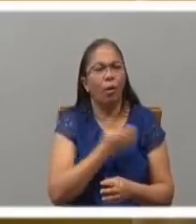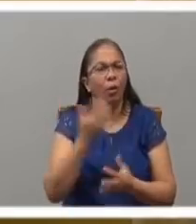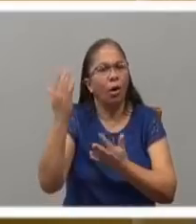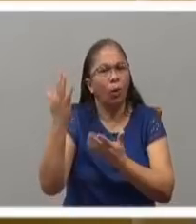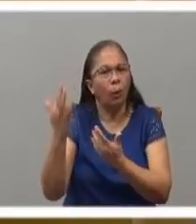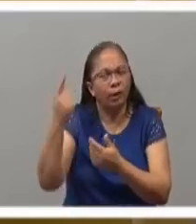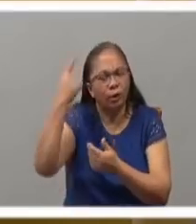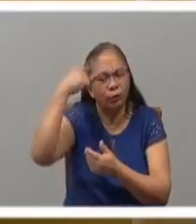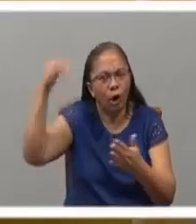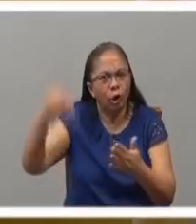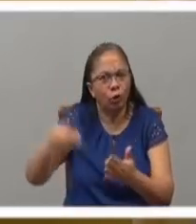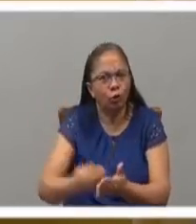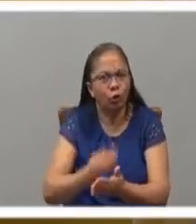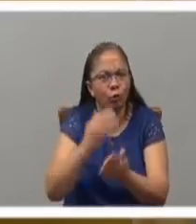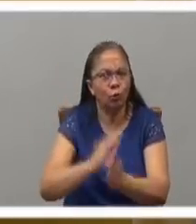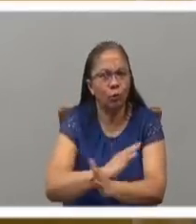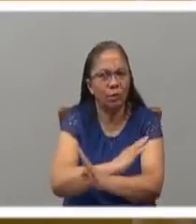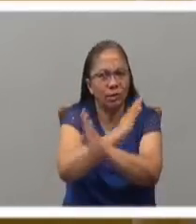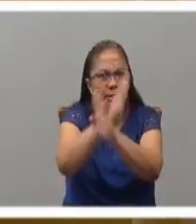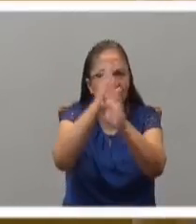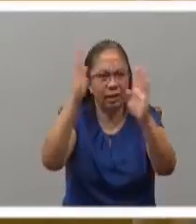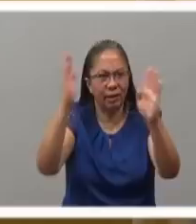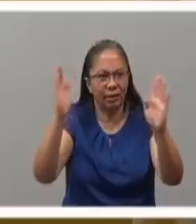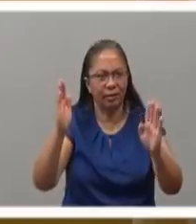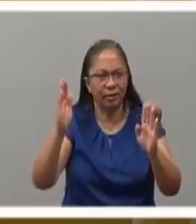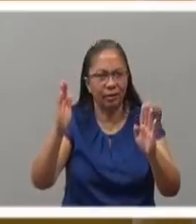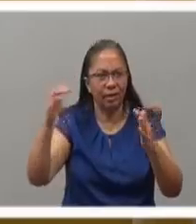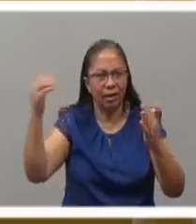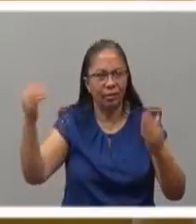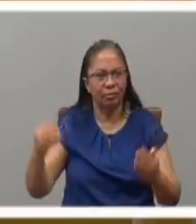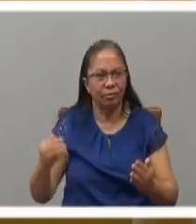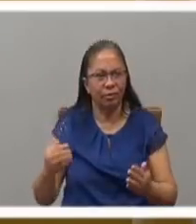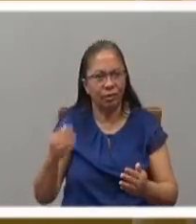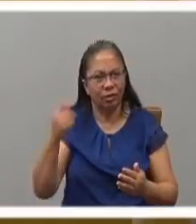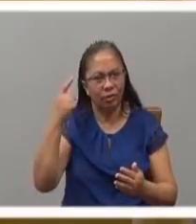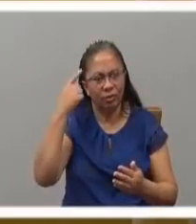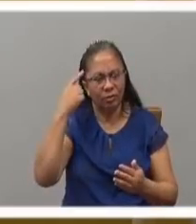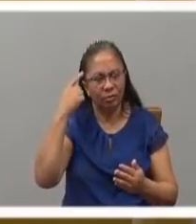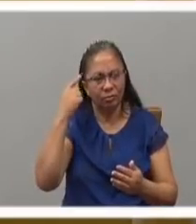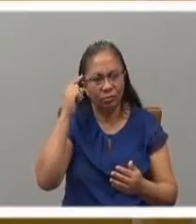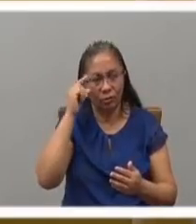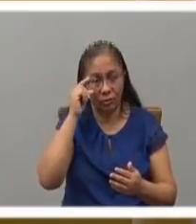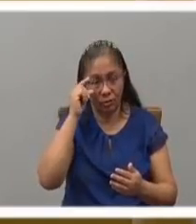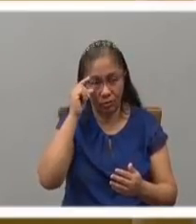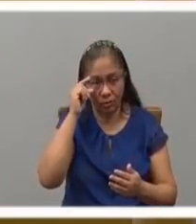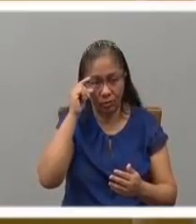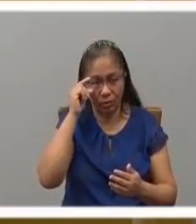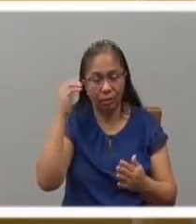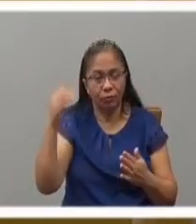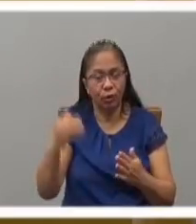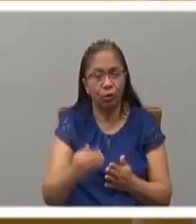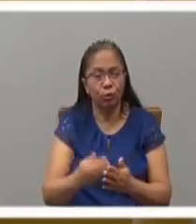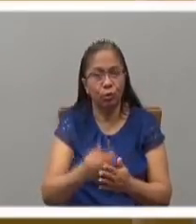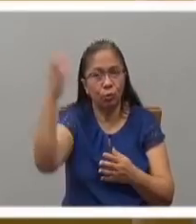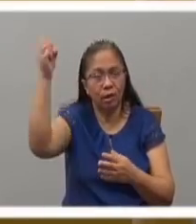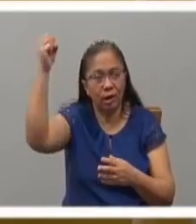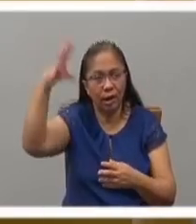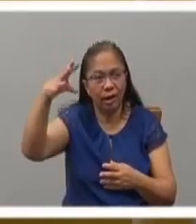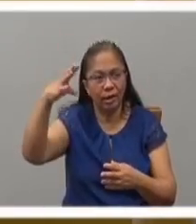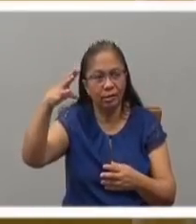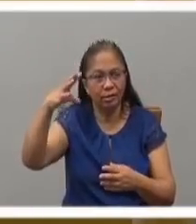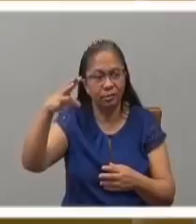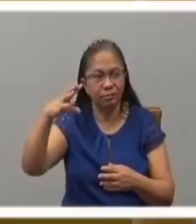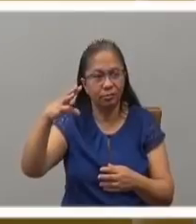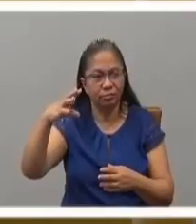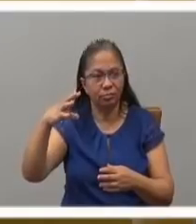day, our waiting for a new, for the day to come, for new light, must not